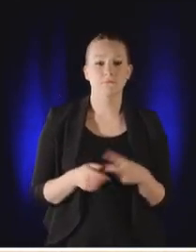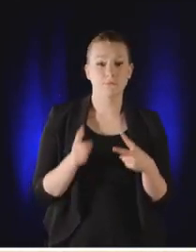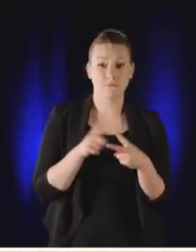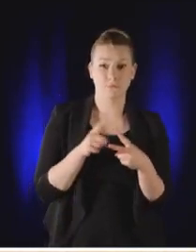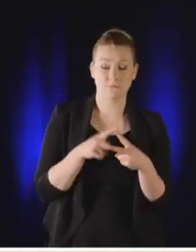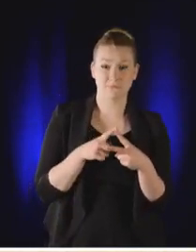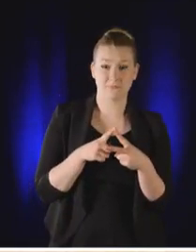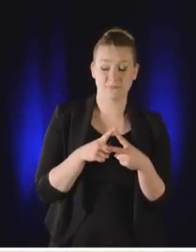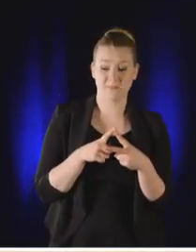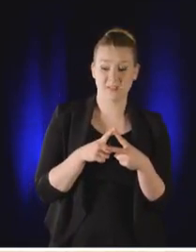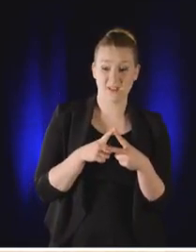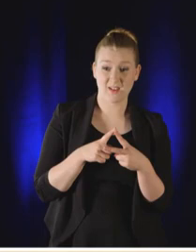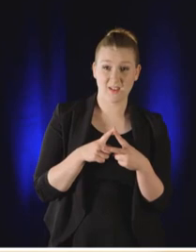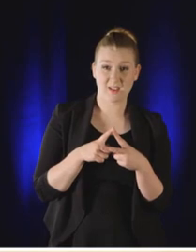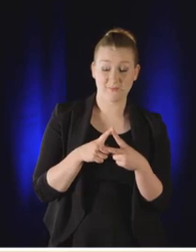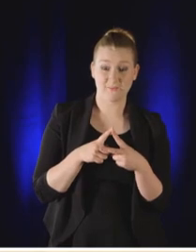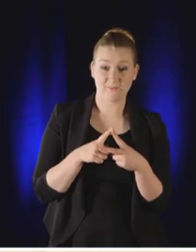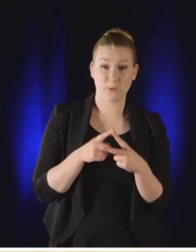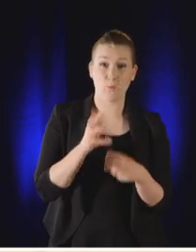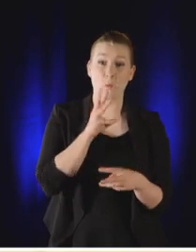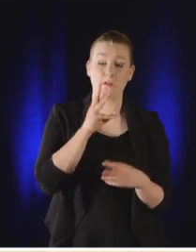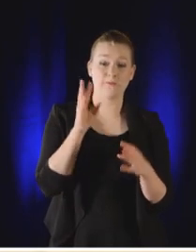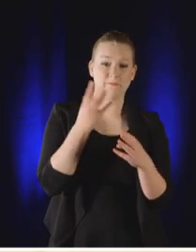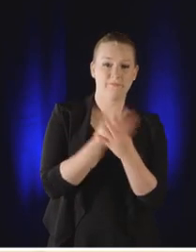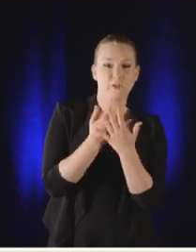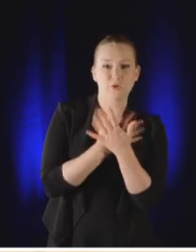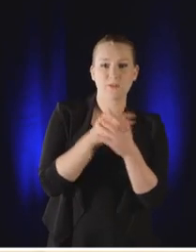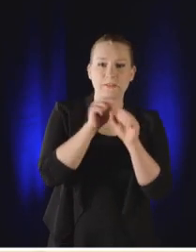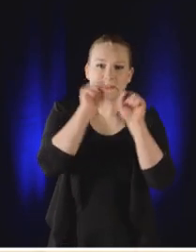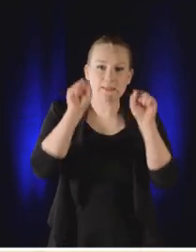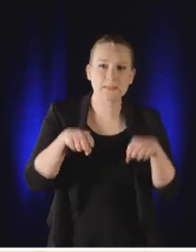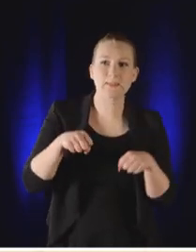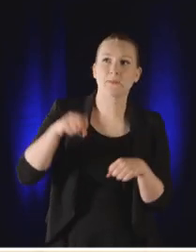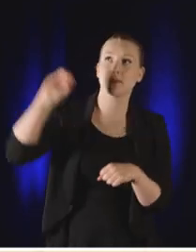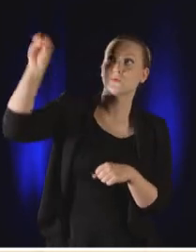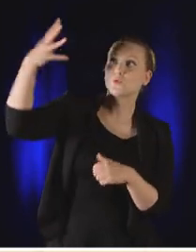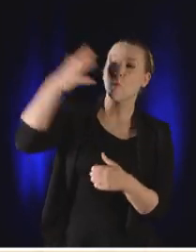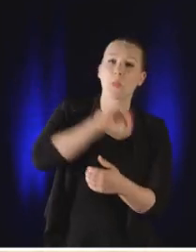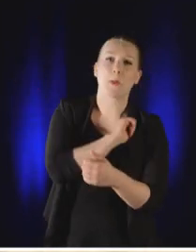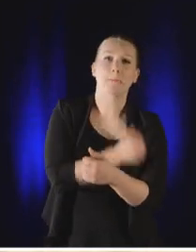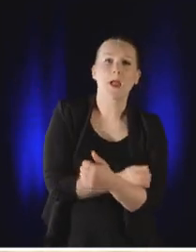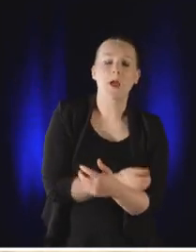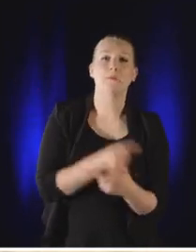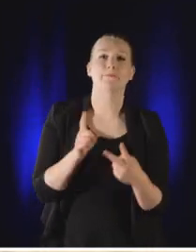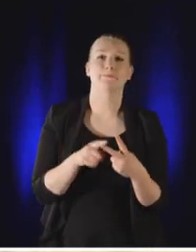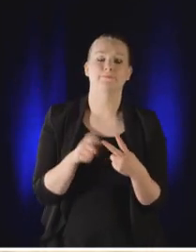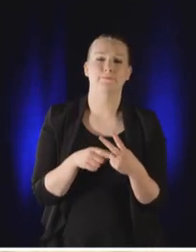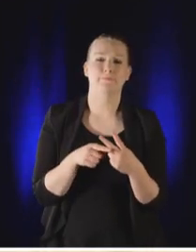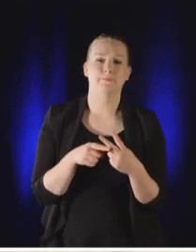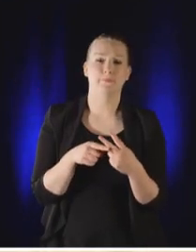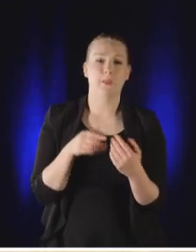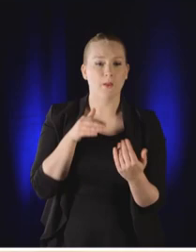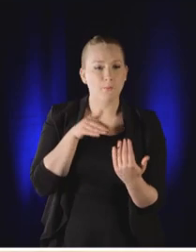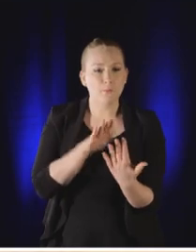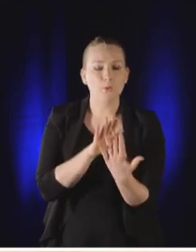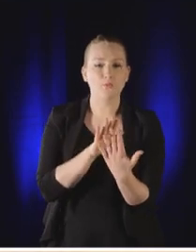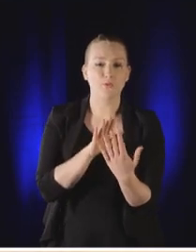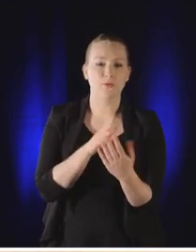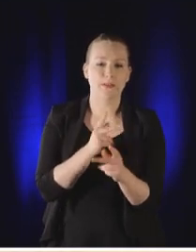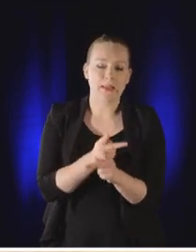failures, from designing a portable solar-powered water filtration system to formulating a pathway for passively targeting cancer